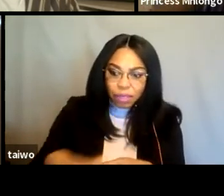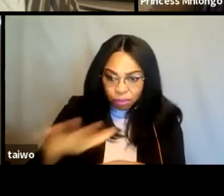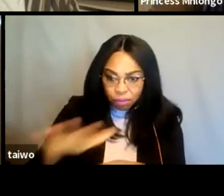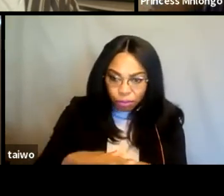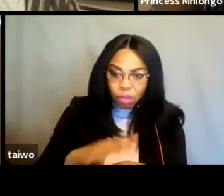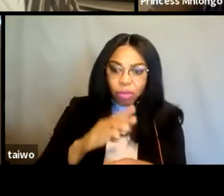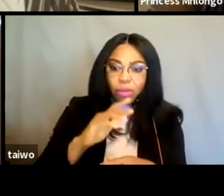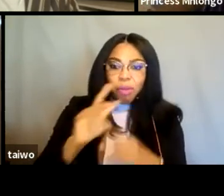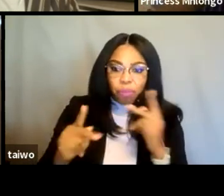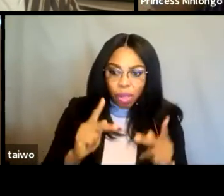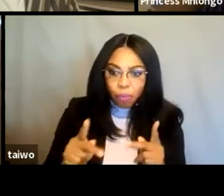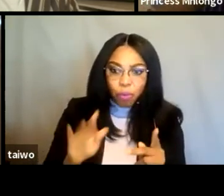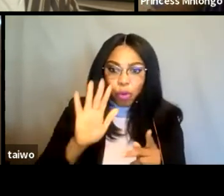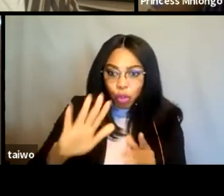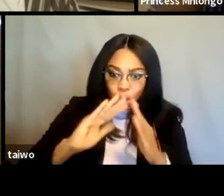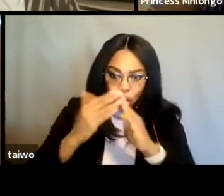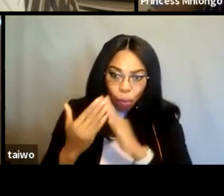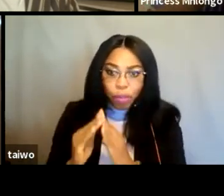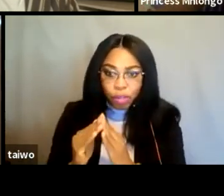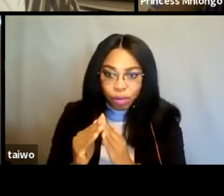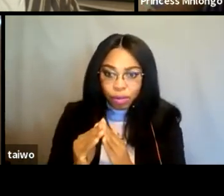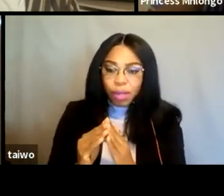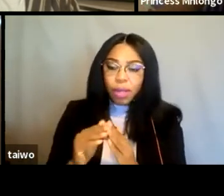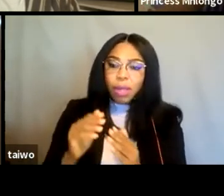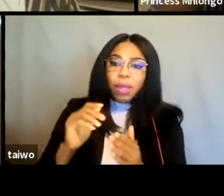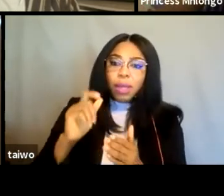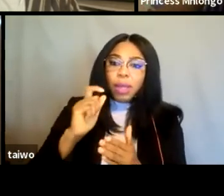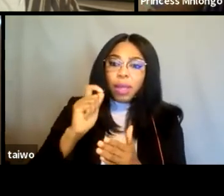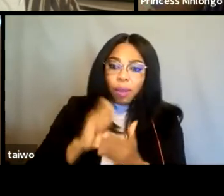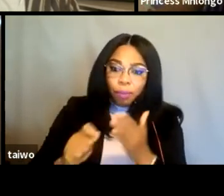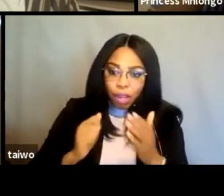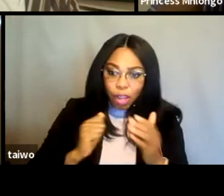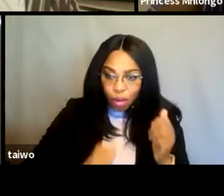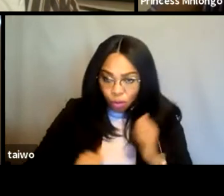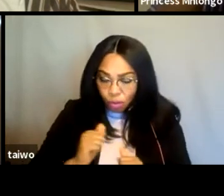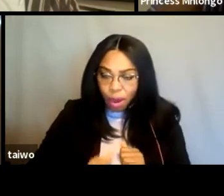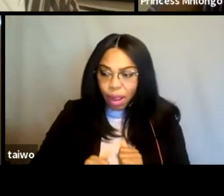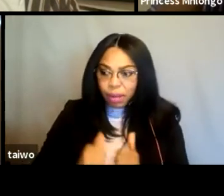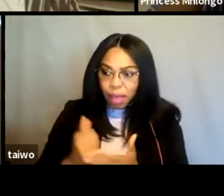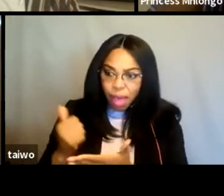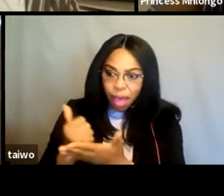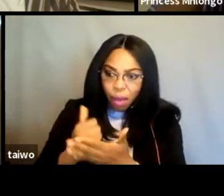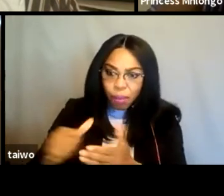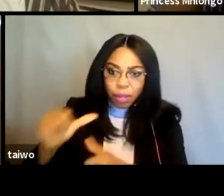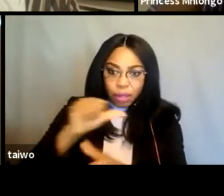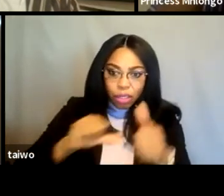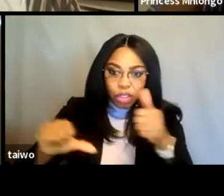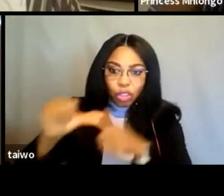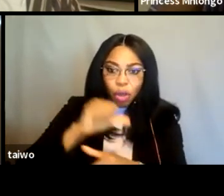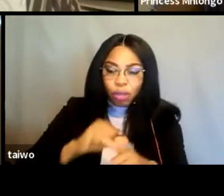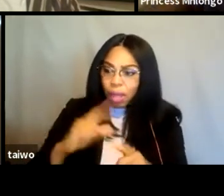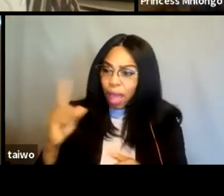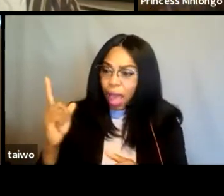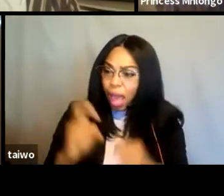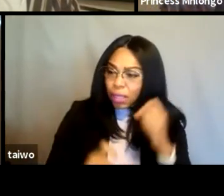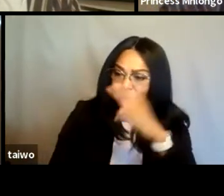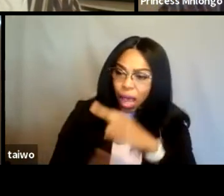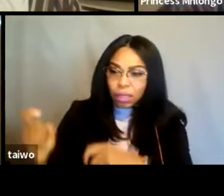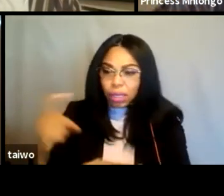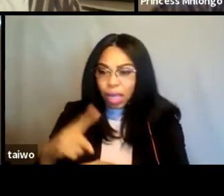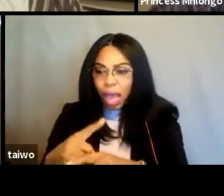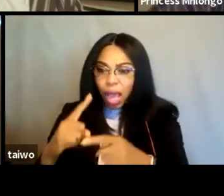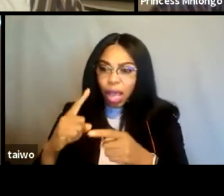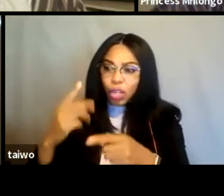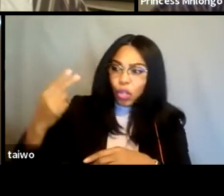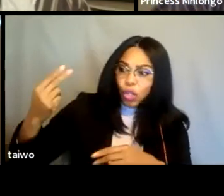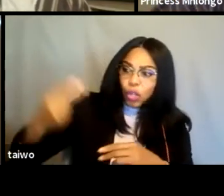you know, your community, you know, playwrights, they are helping one another, you know, asking questions